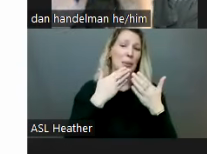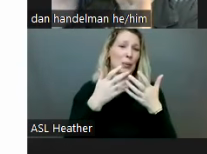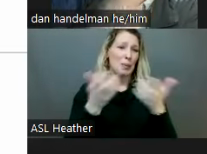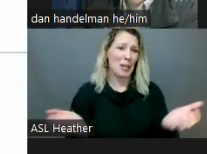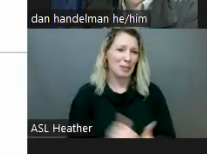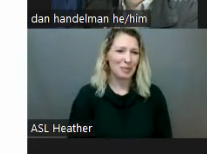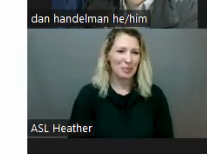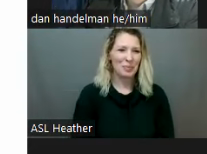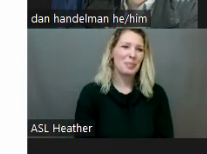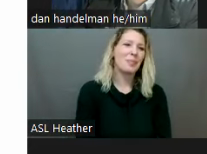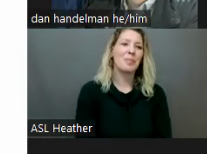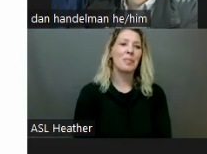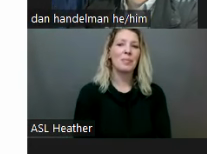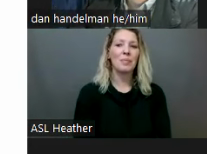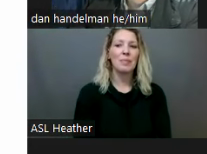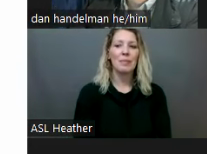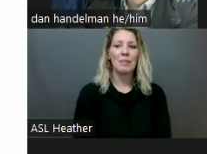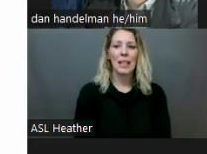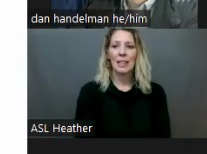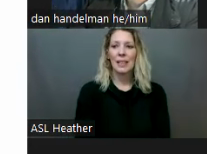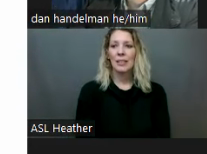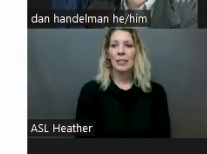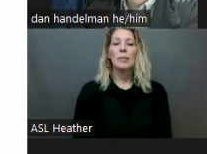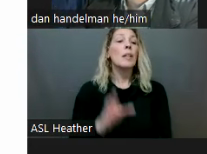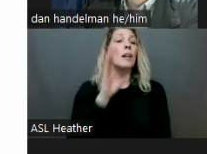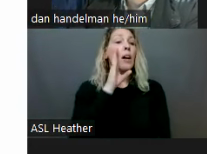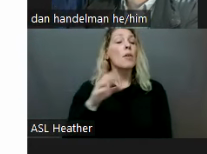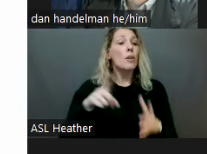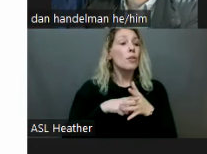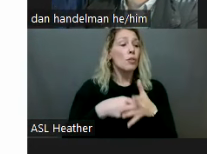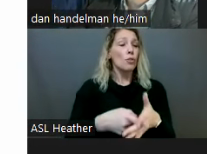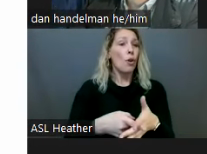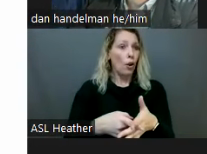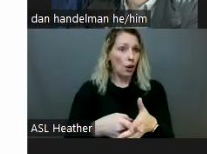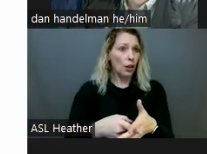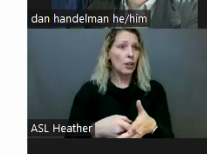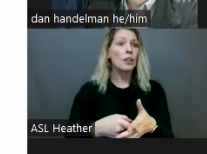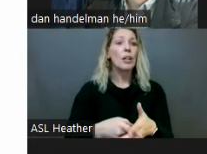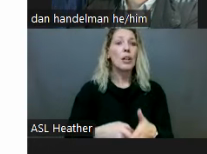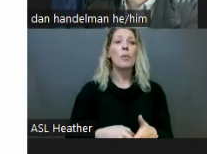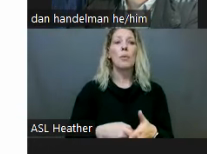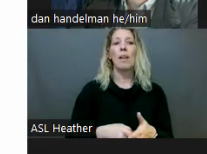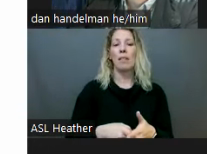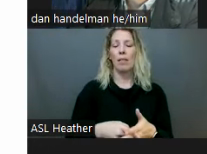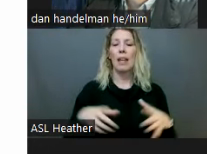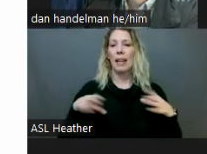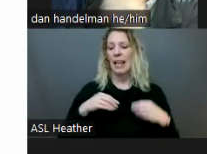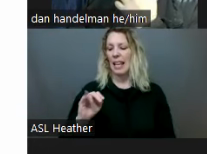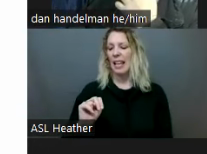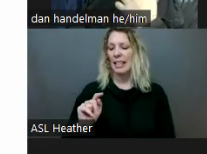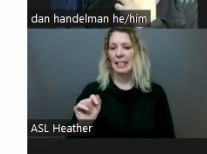Okay. I will start us out with A, intake of complaints.